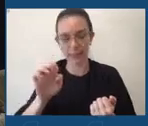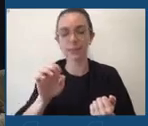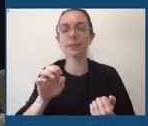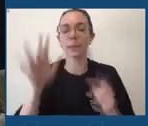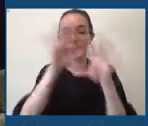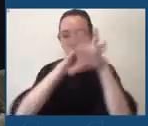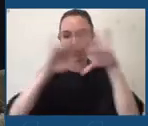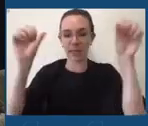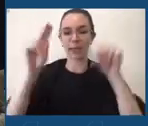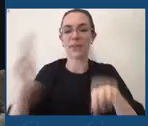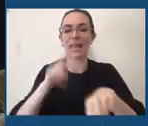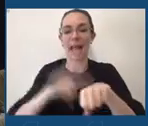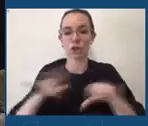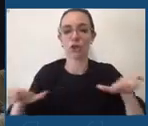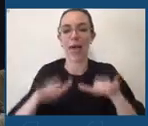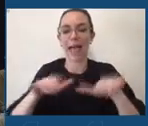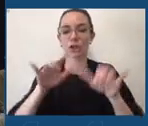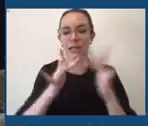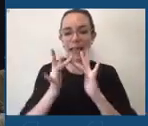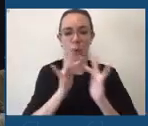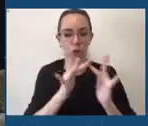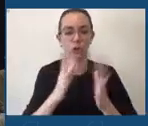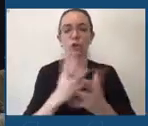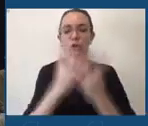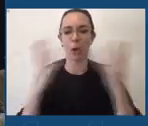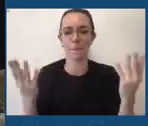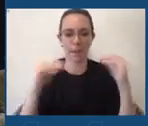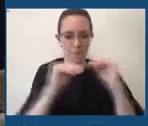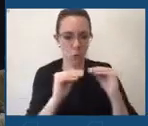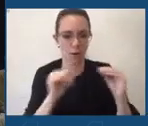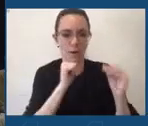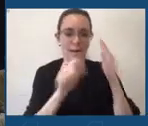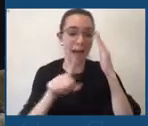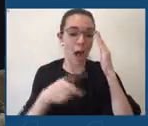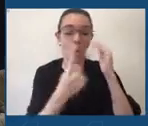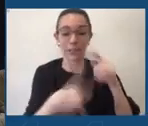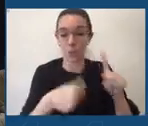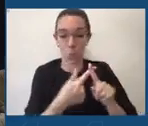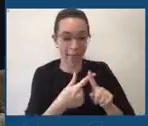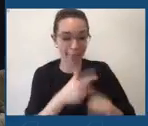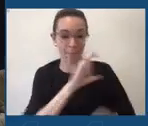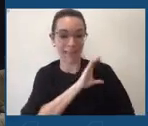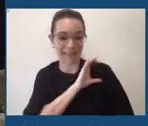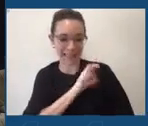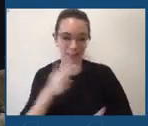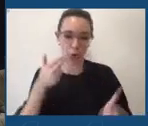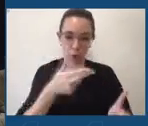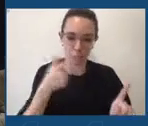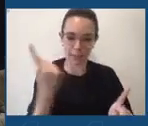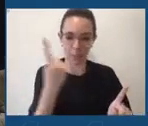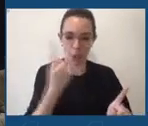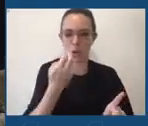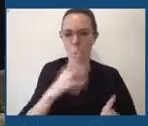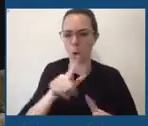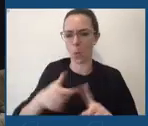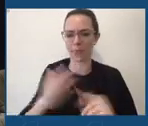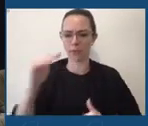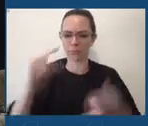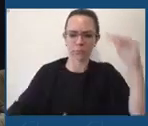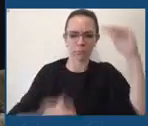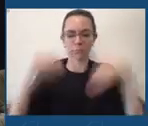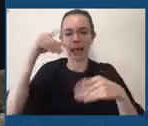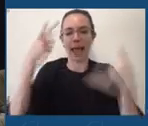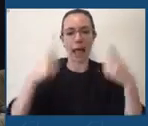and so much more. Not just when police shoot somebody, not just when there's an injustice in courts, but behind the